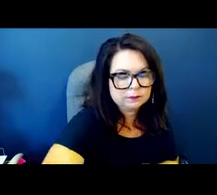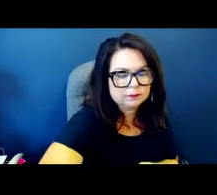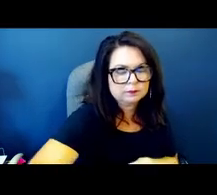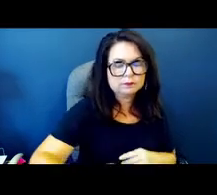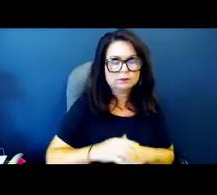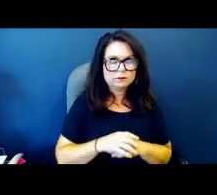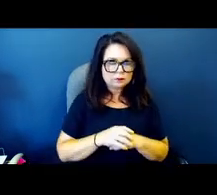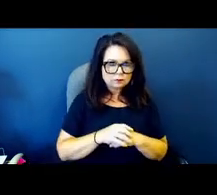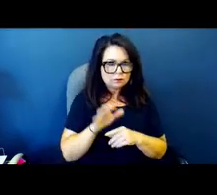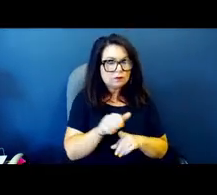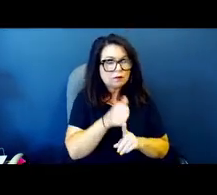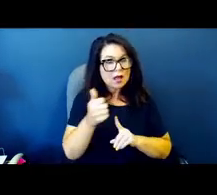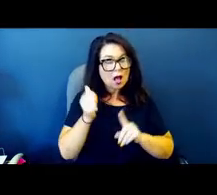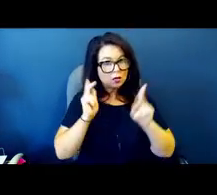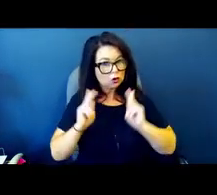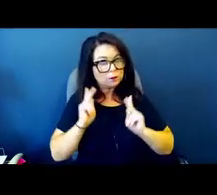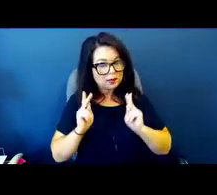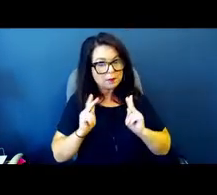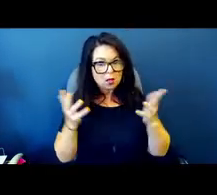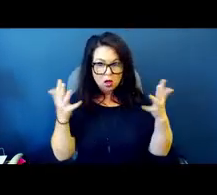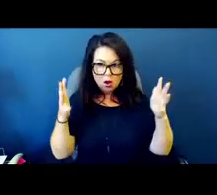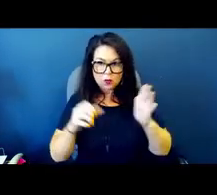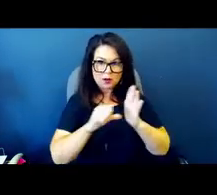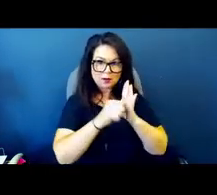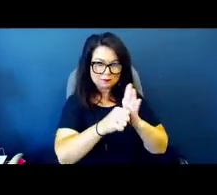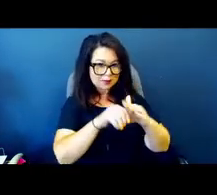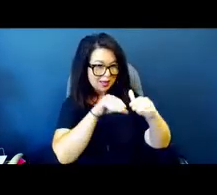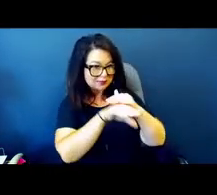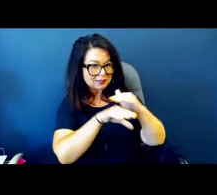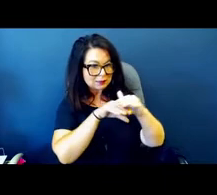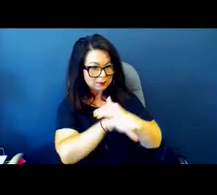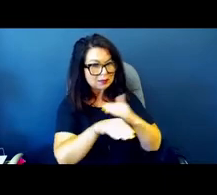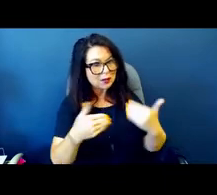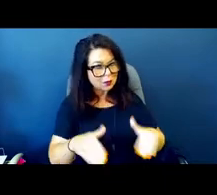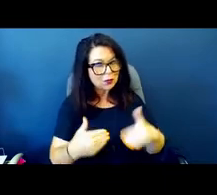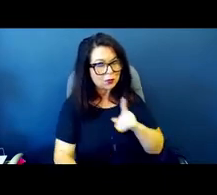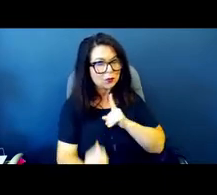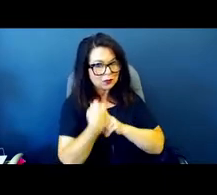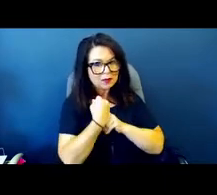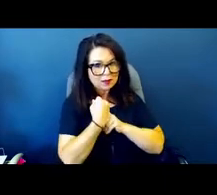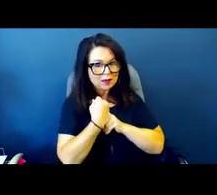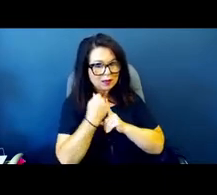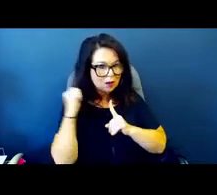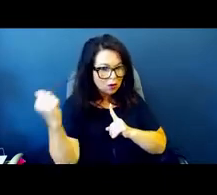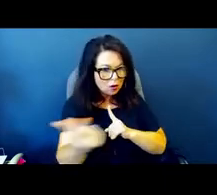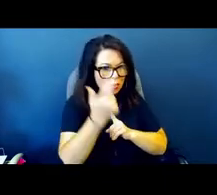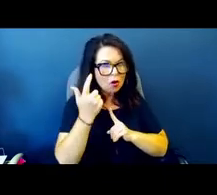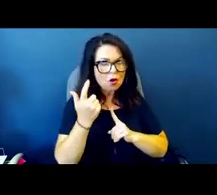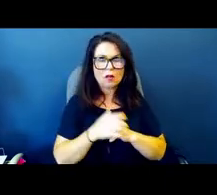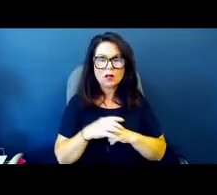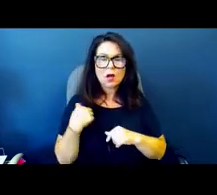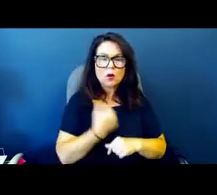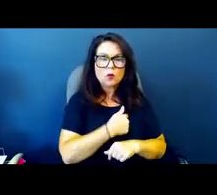accessibility impacts all of us, you know, that it's an opportunity for parents who have children in strollers to use the curb cuts,